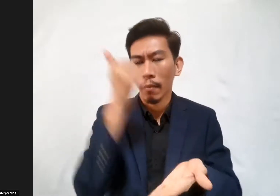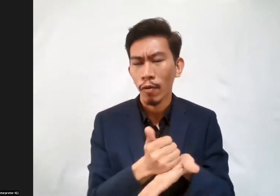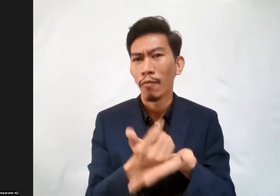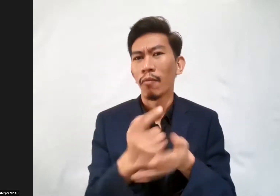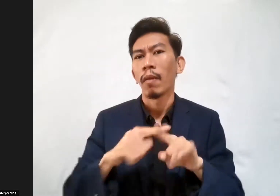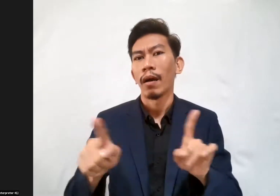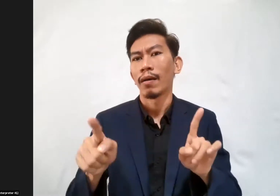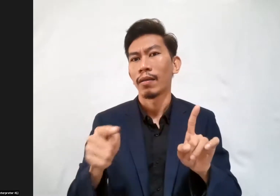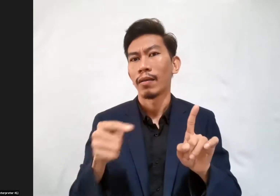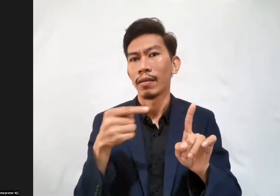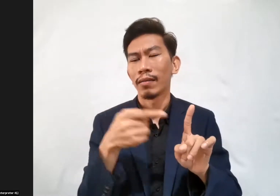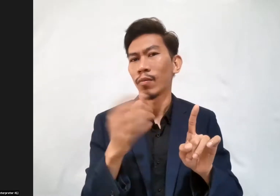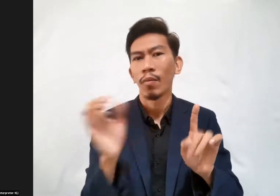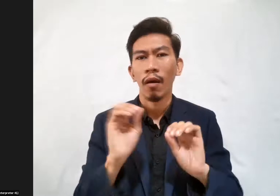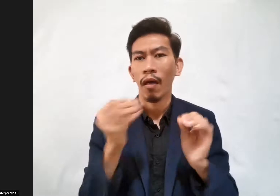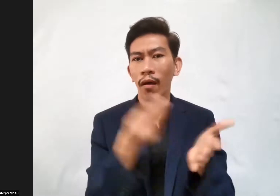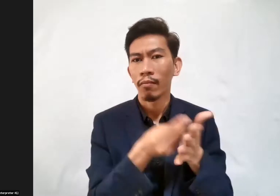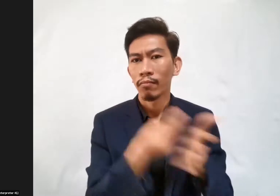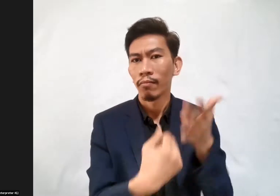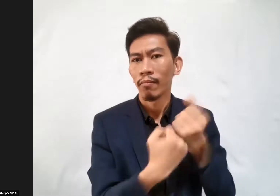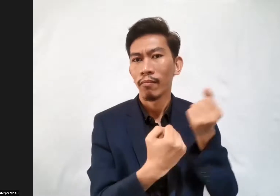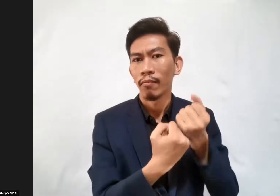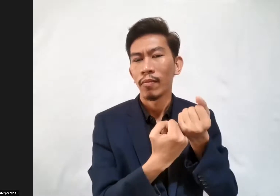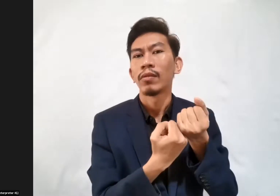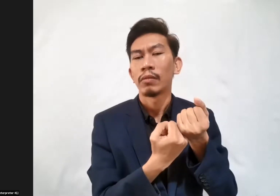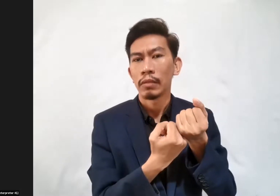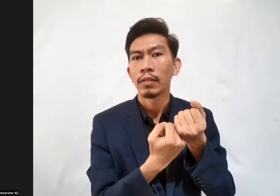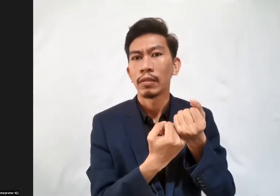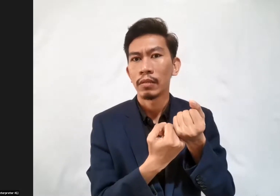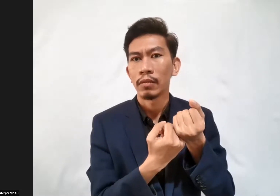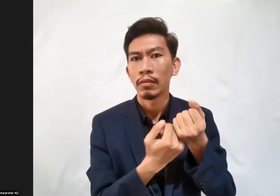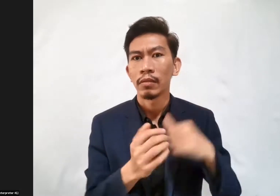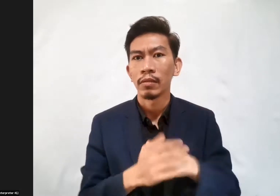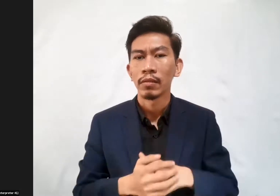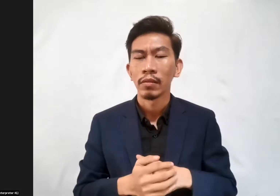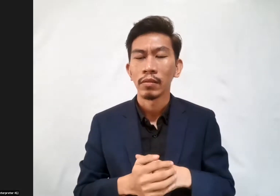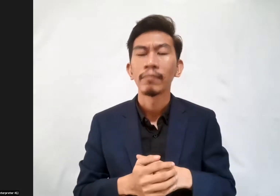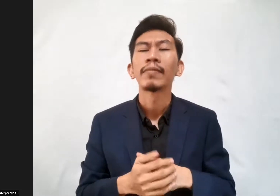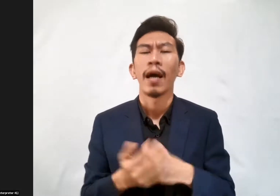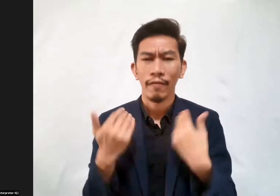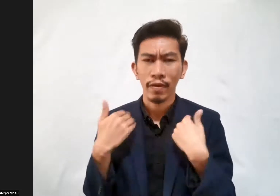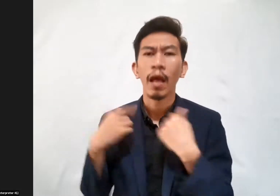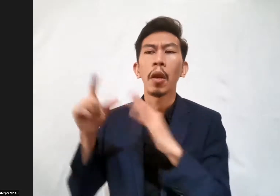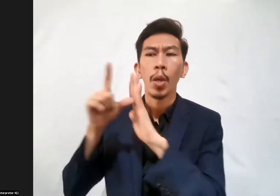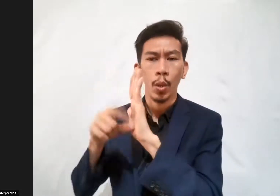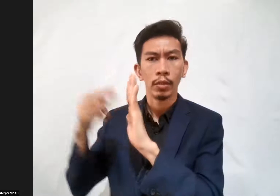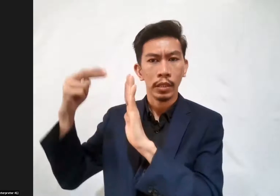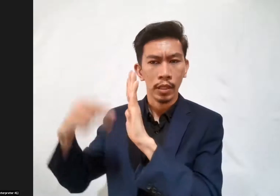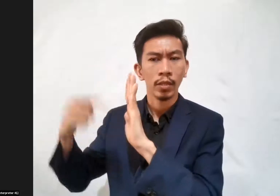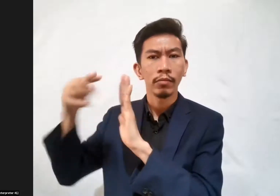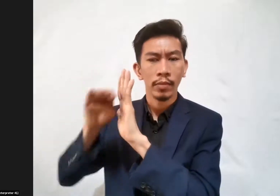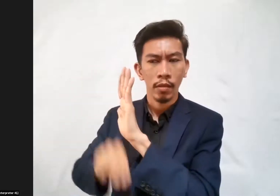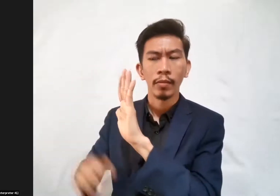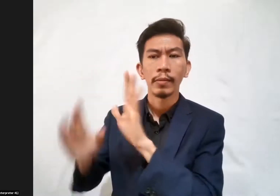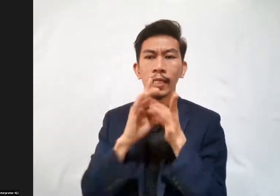be unfunded. Let me mention, there are other good laws that are health related,